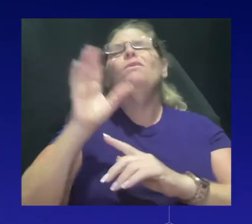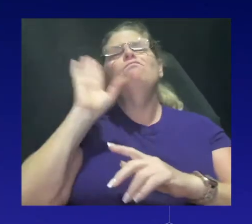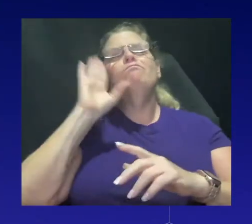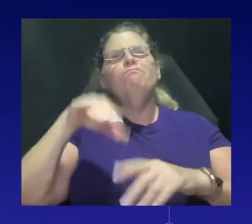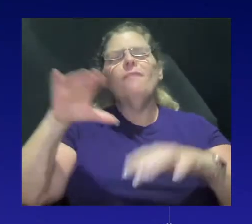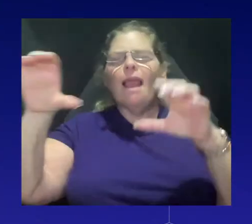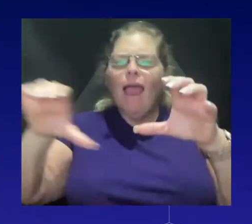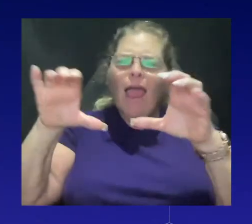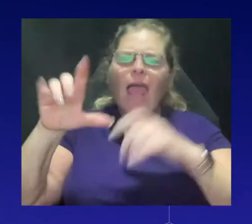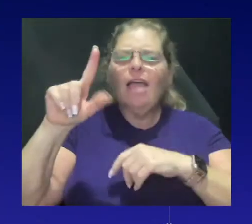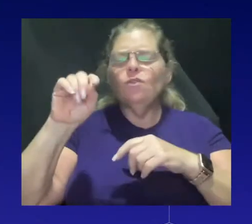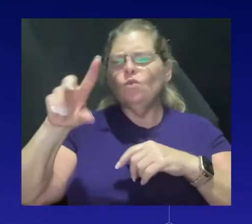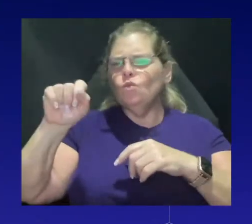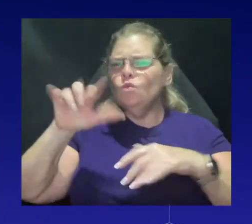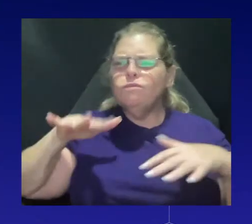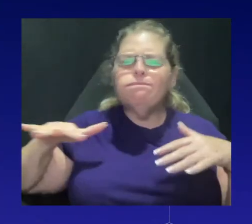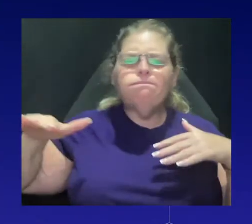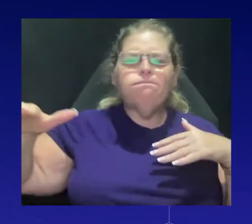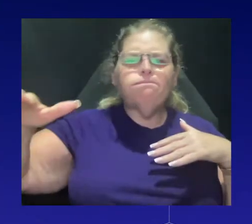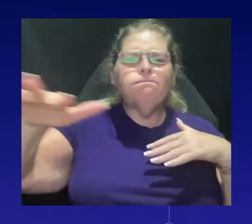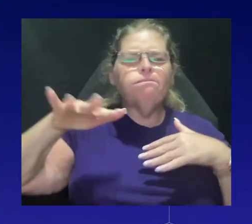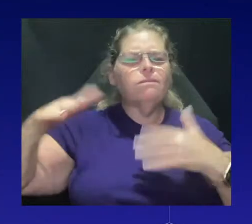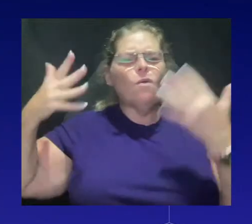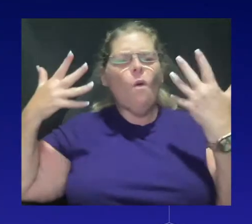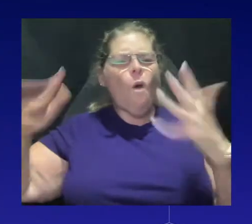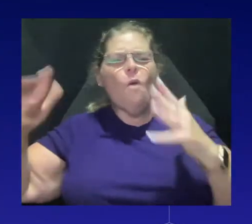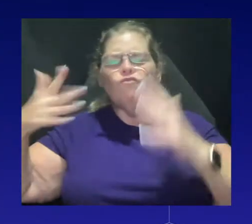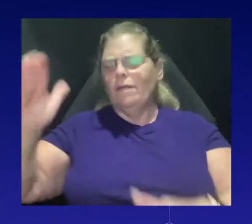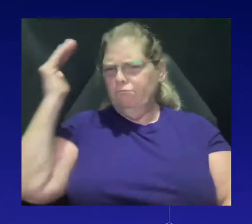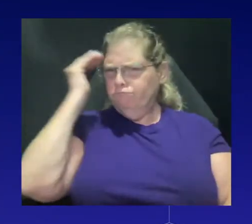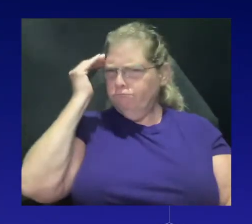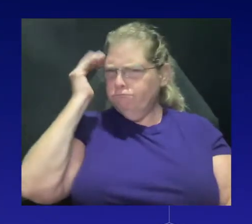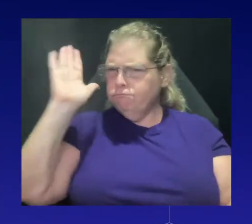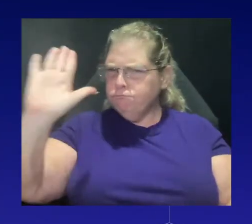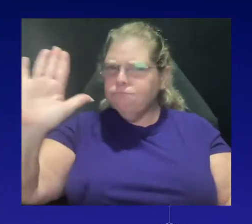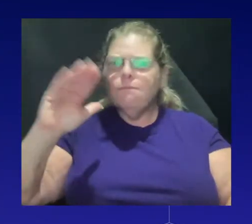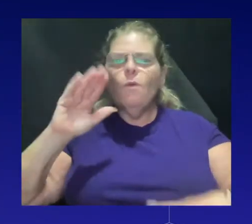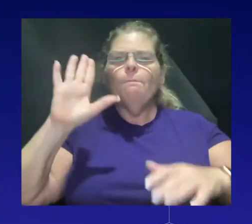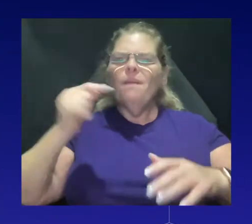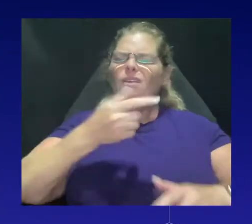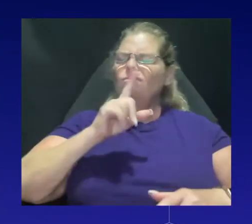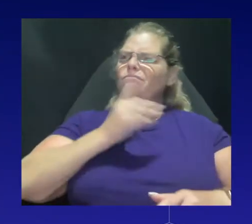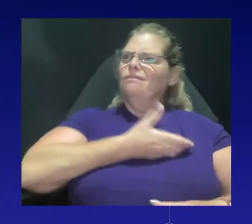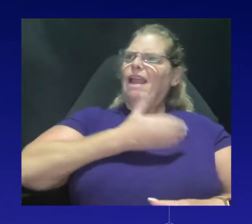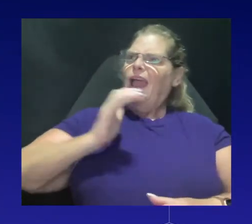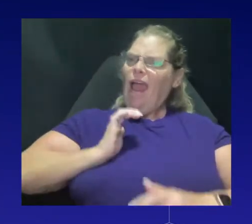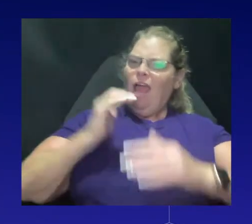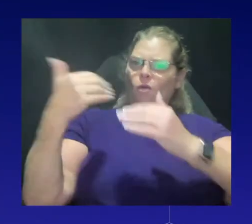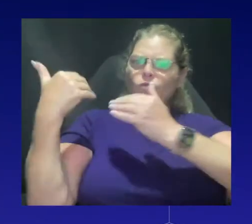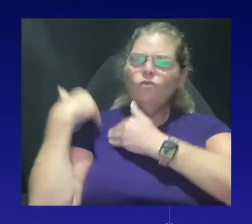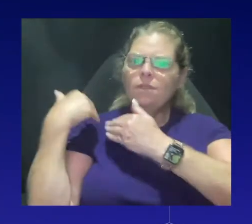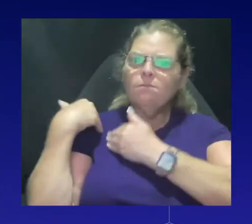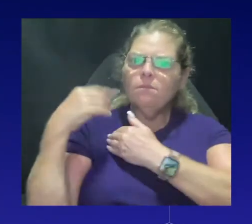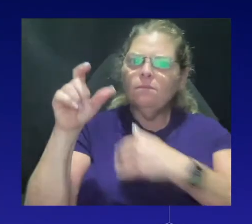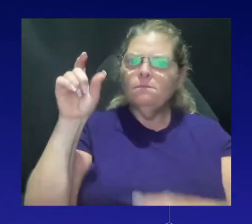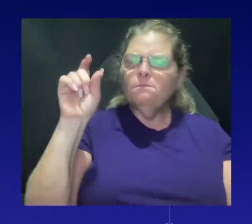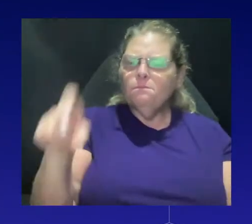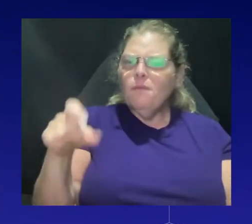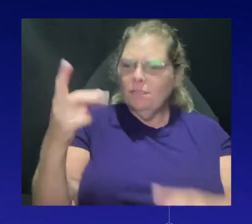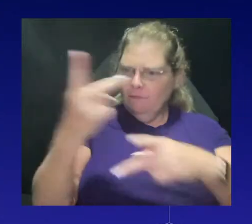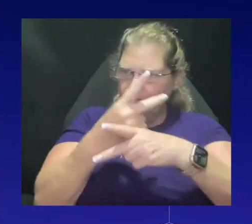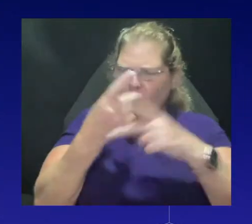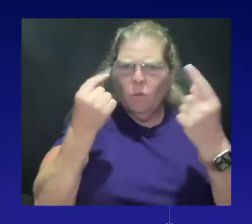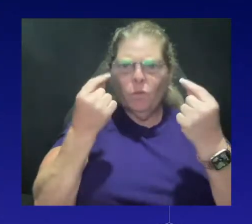and levers that we have in place, it is definitely on us to make sure that what we're doing now will